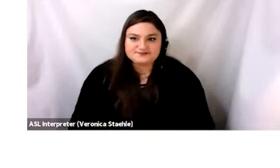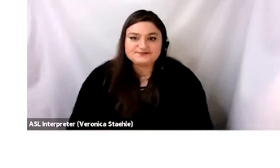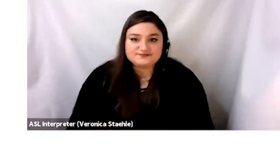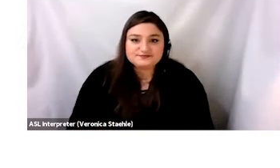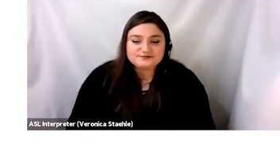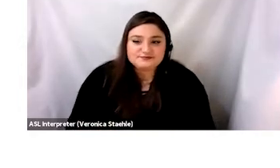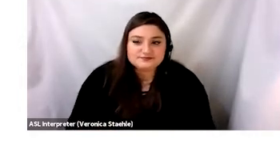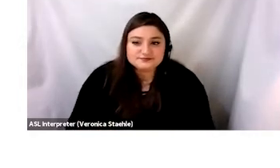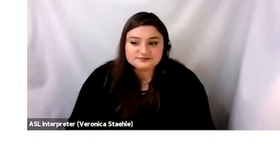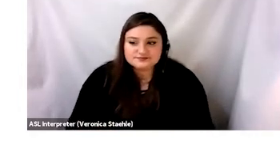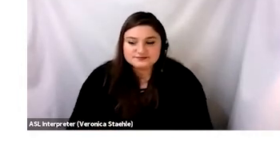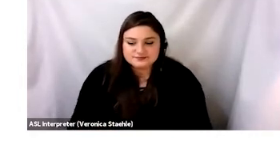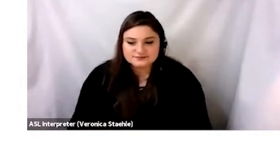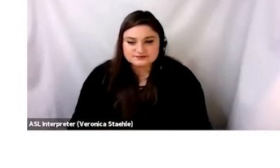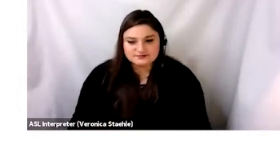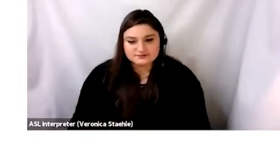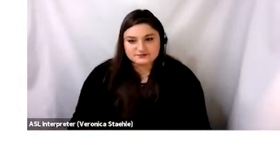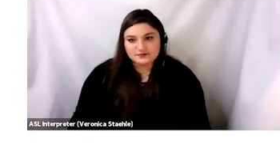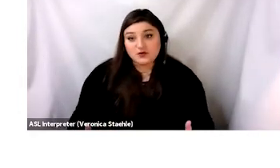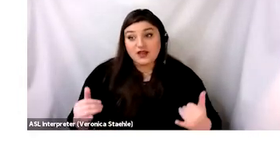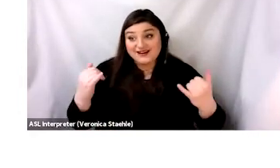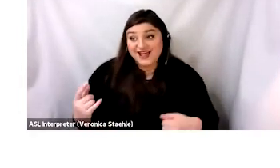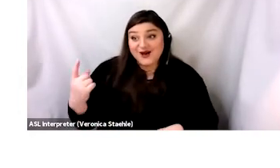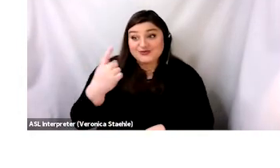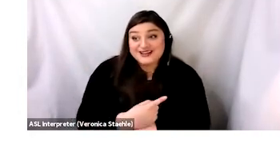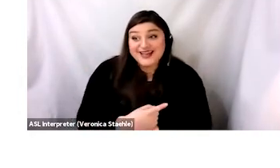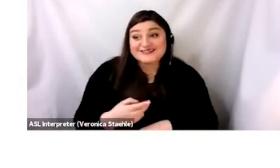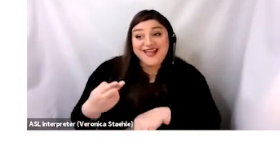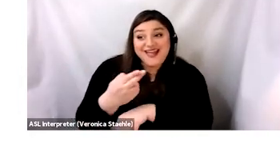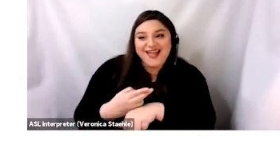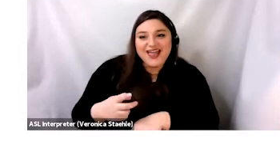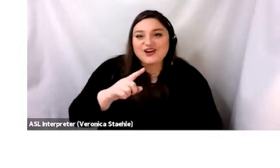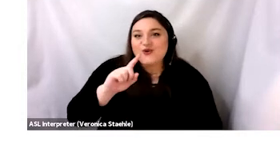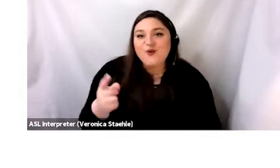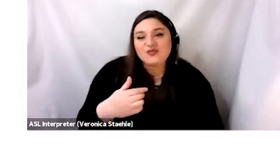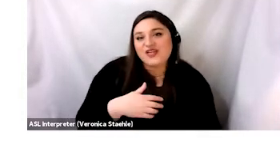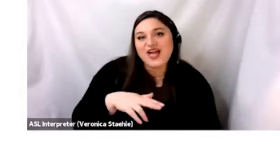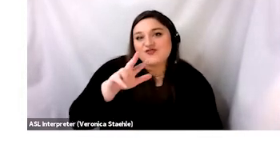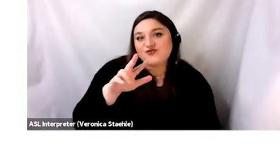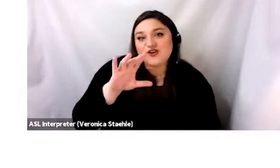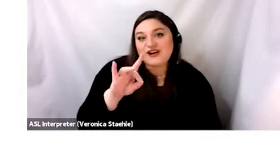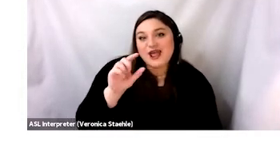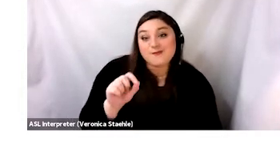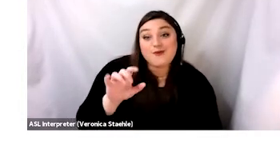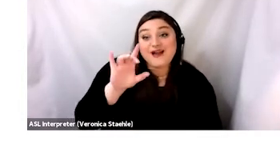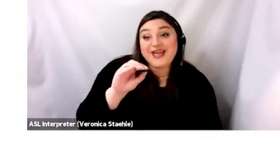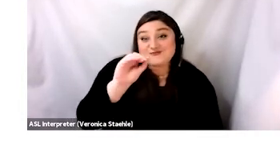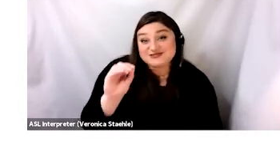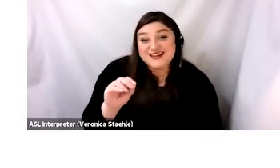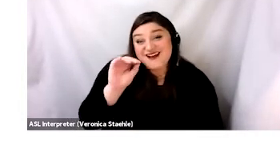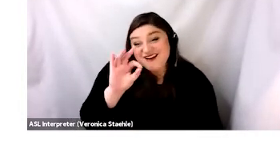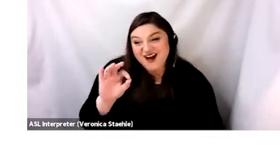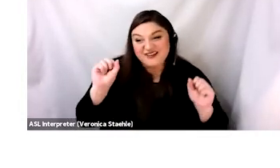has 38.8% of land that is arable and suitable to grow food as a result of this history of